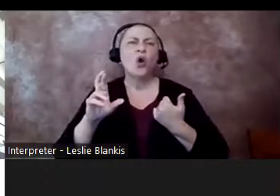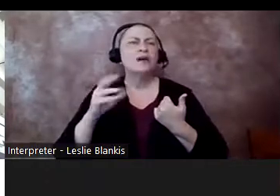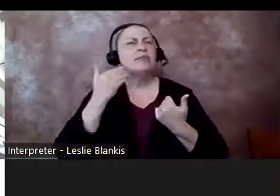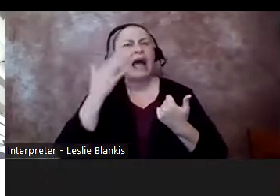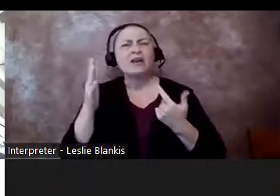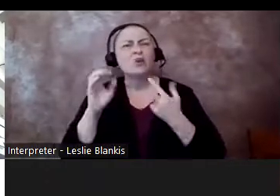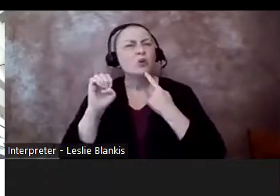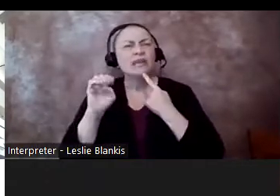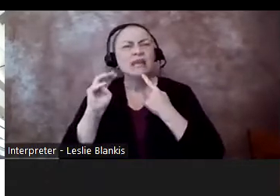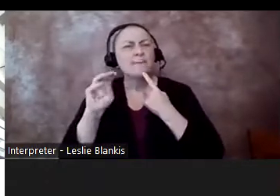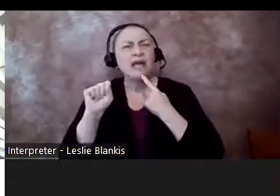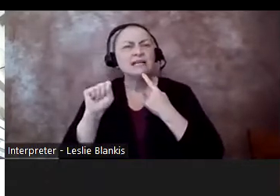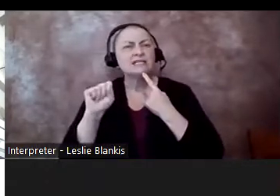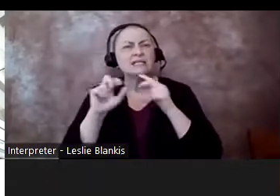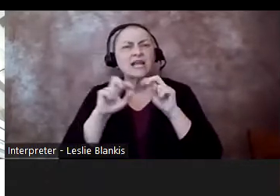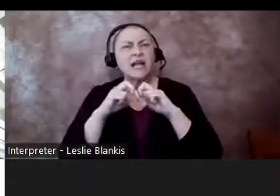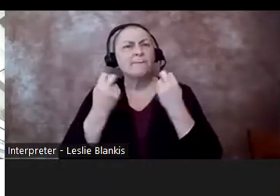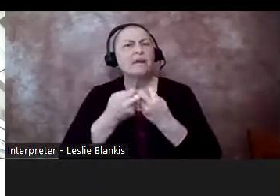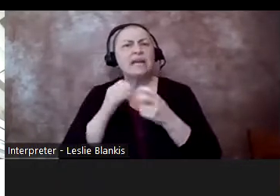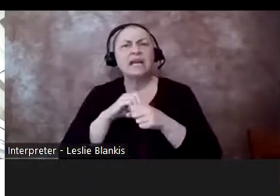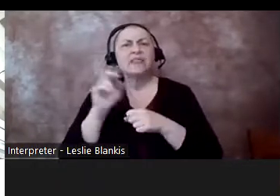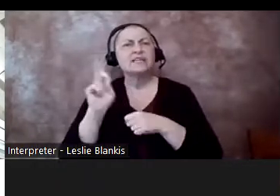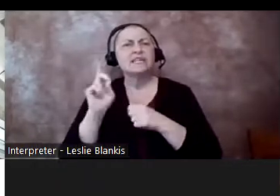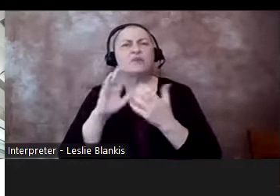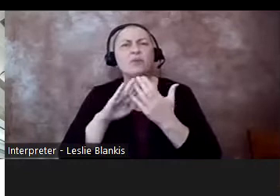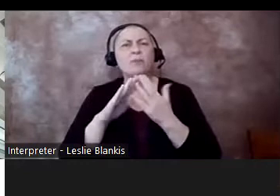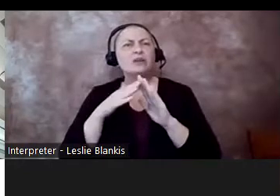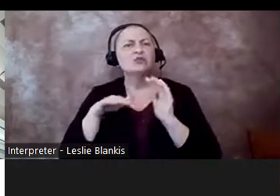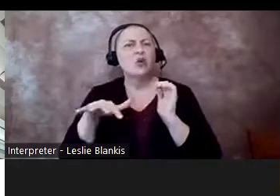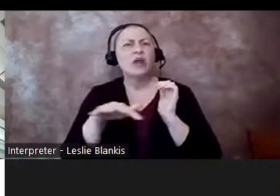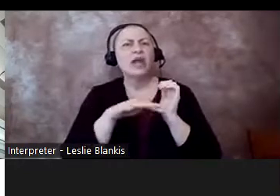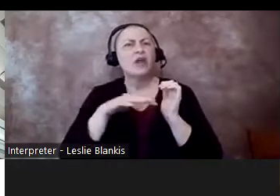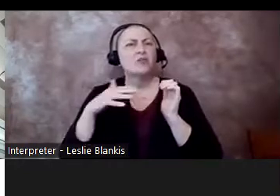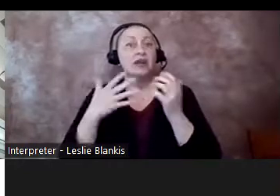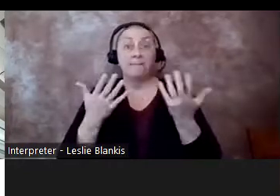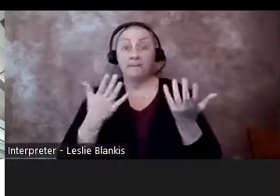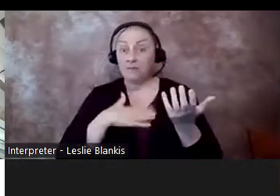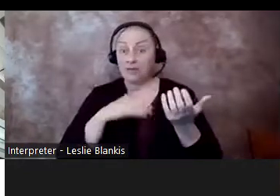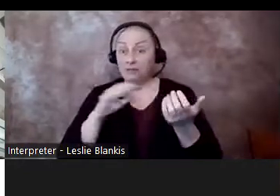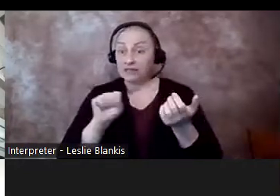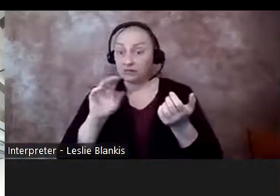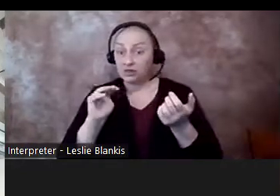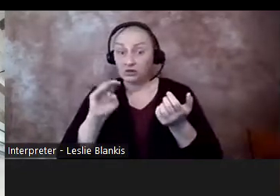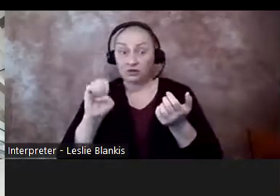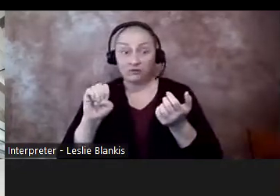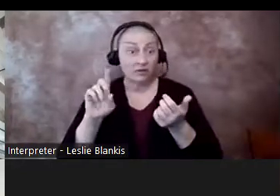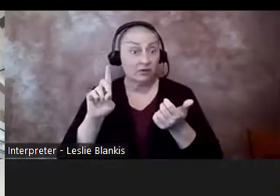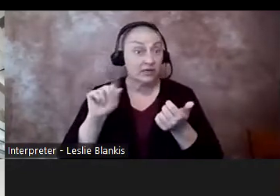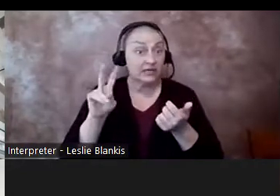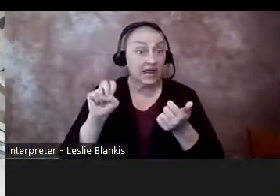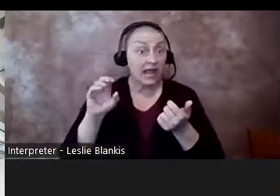EMS committee in Denver Metro? Maybe my subject matter expert, Dave